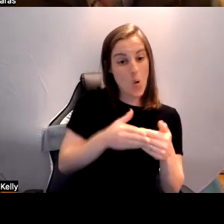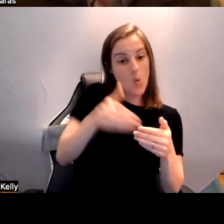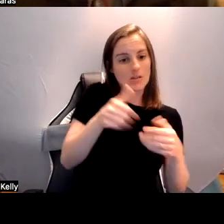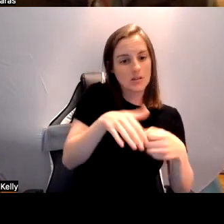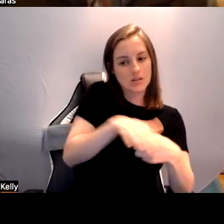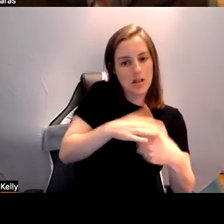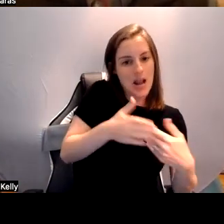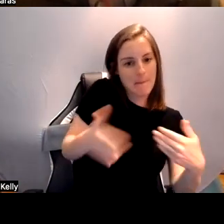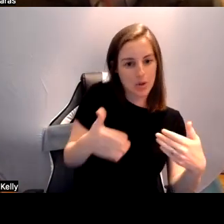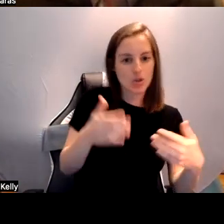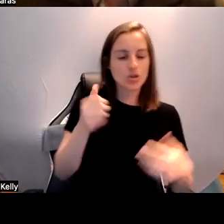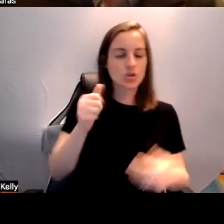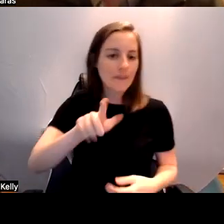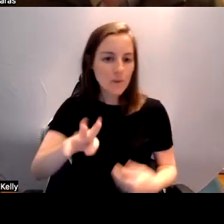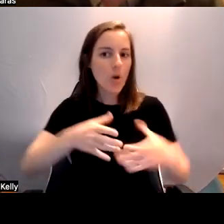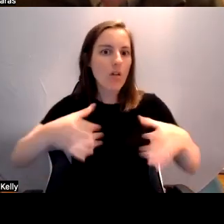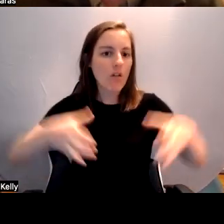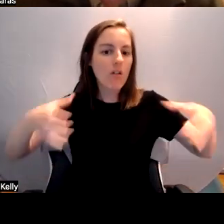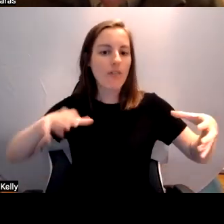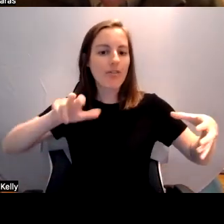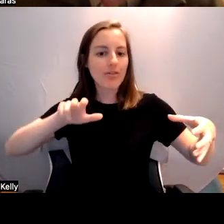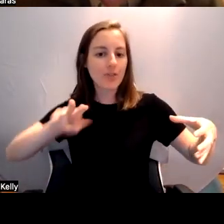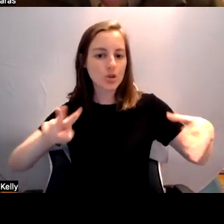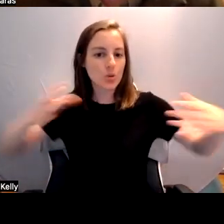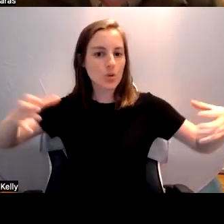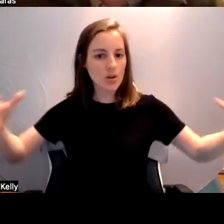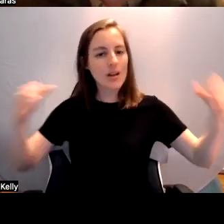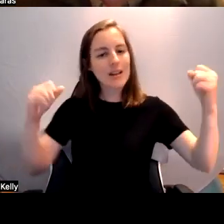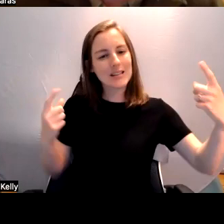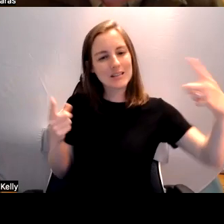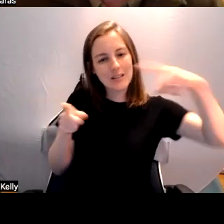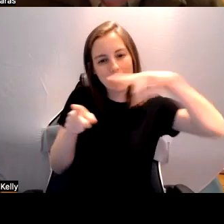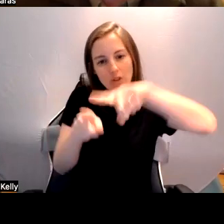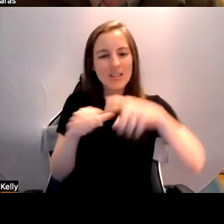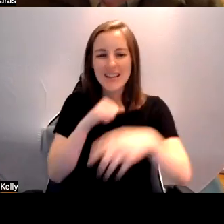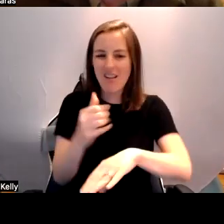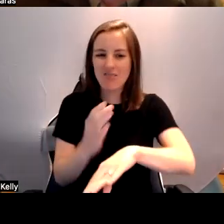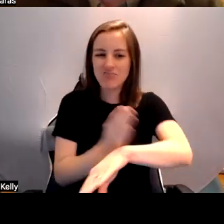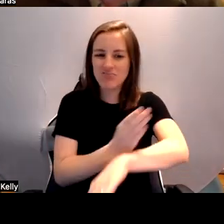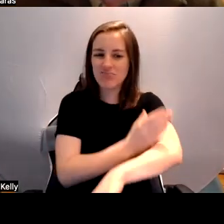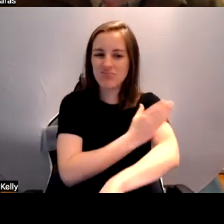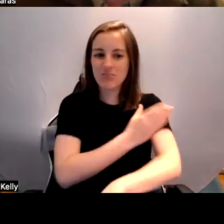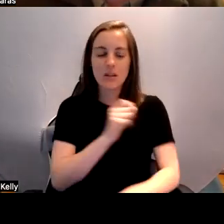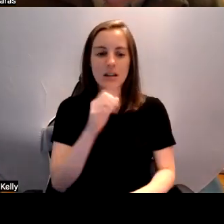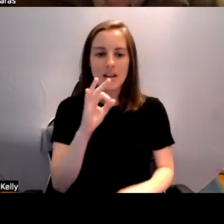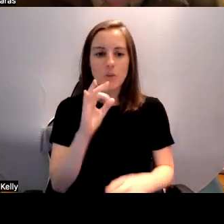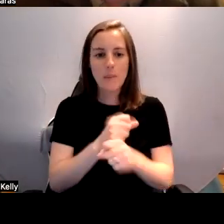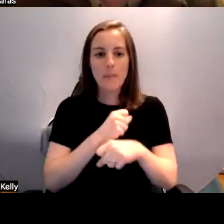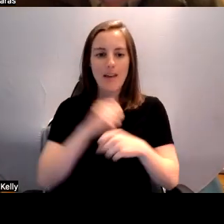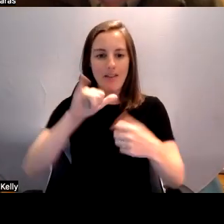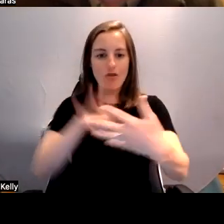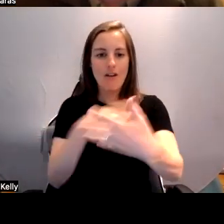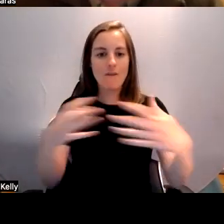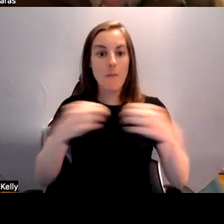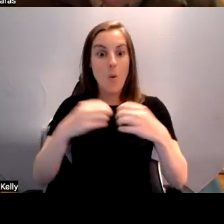in terms of sequence recovery is converging. It's not getting better if we make the graph more and more connected. So